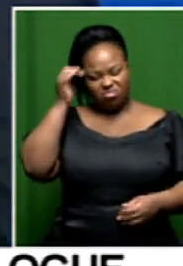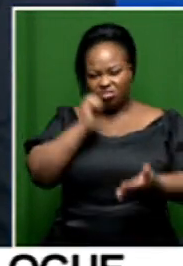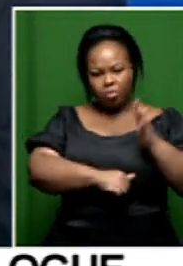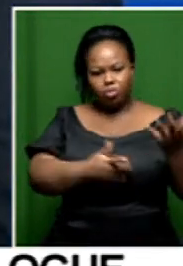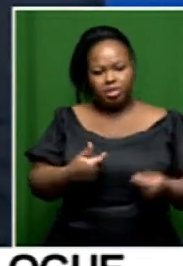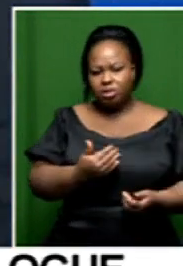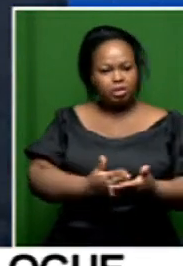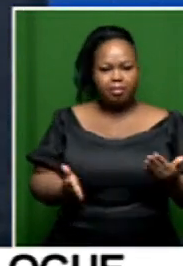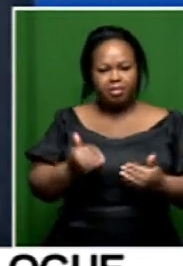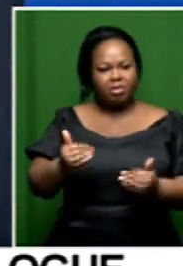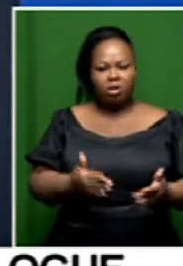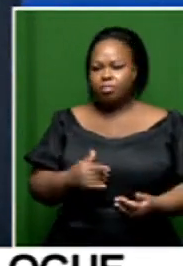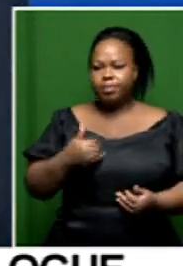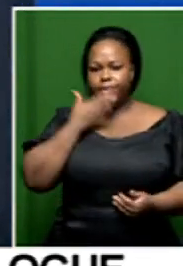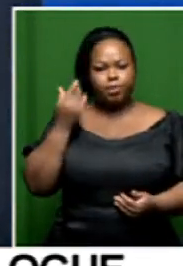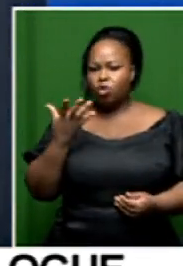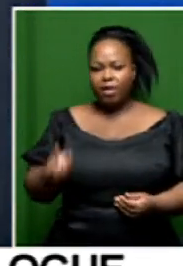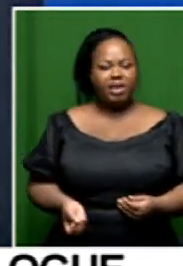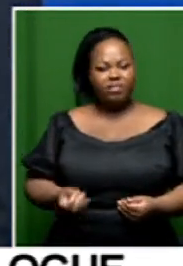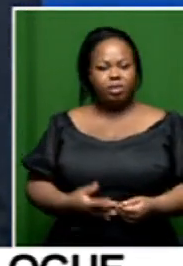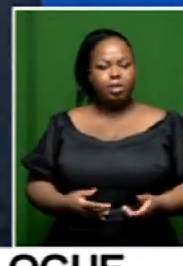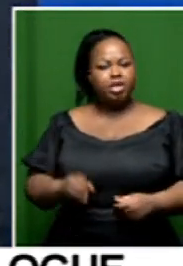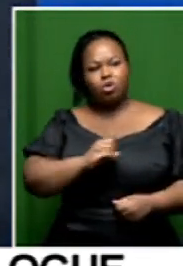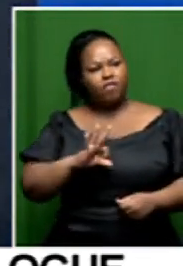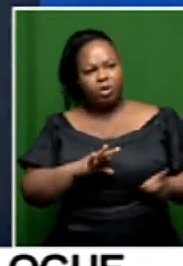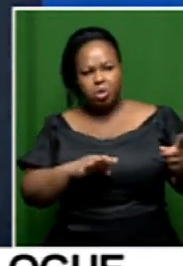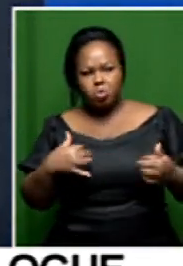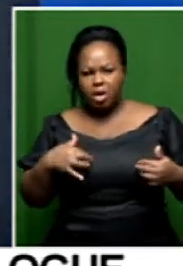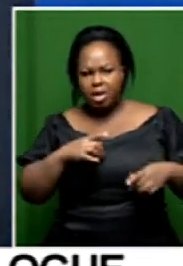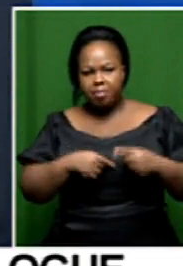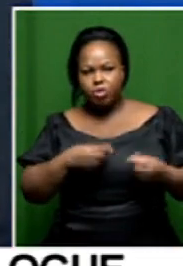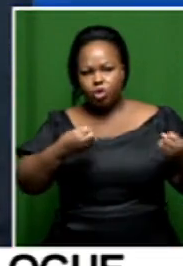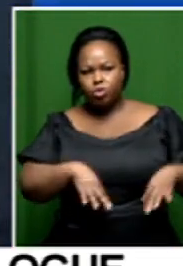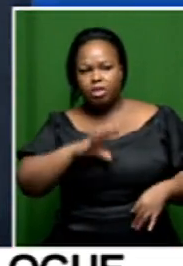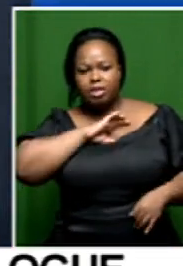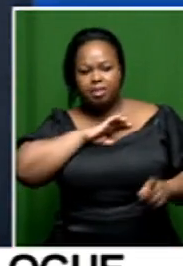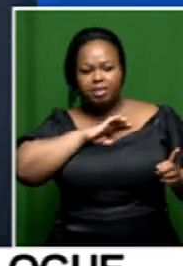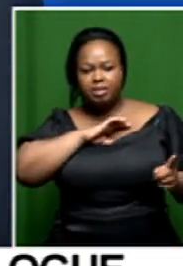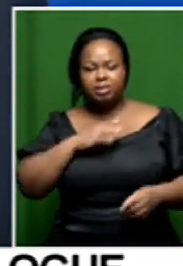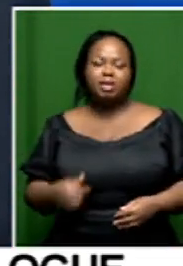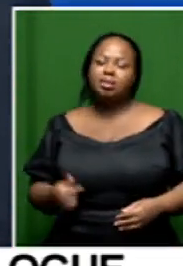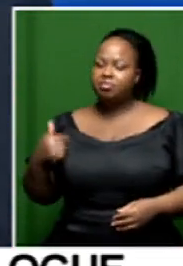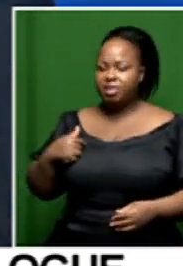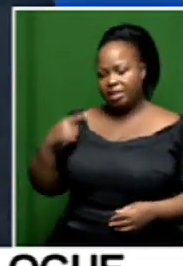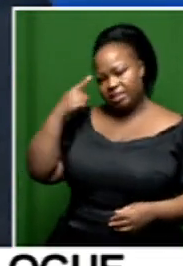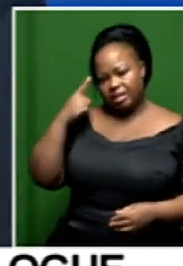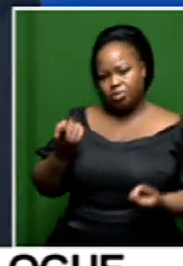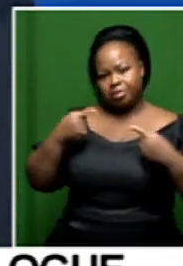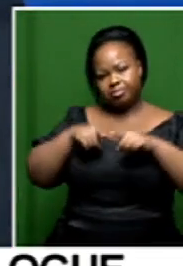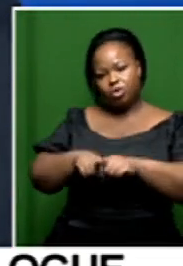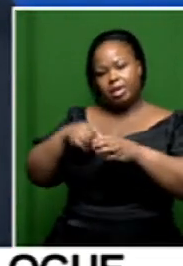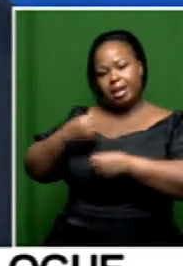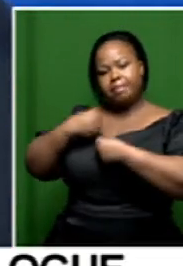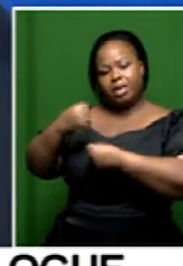had set-top boxes by now and would have to be switched off. Aren't you worried about that part? I think we have to run a core campaign